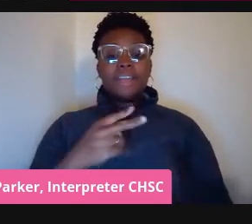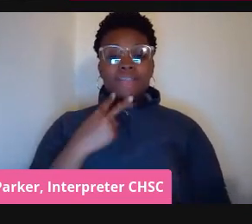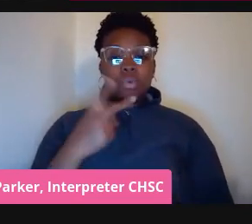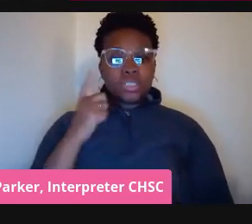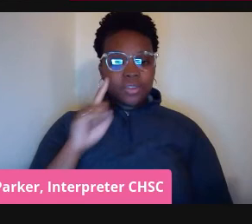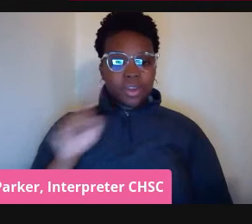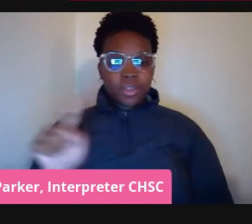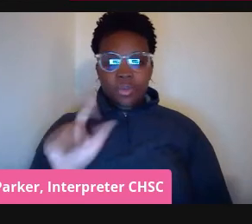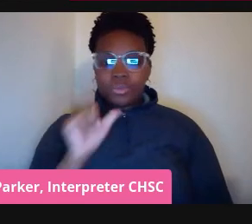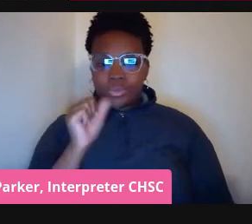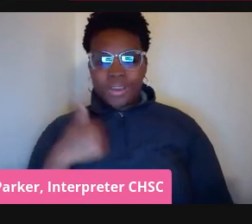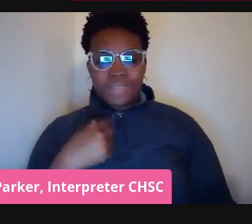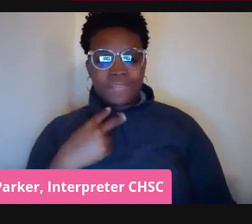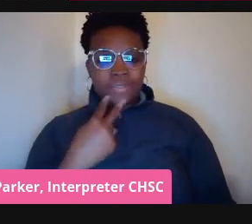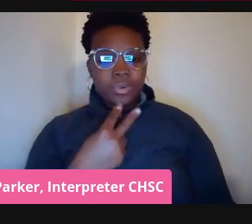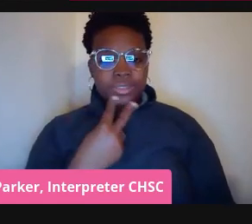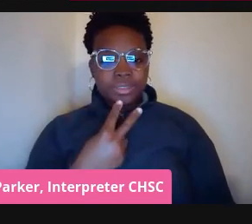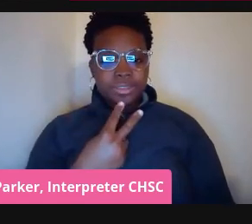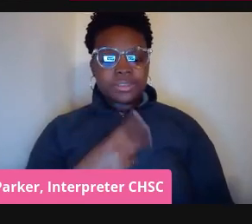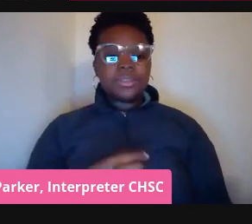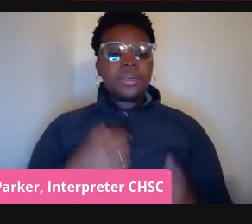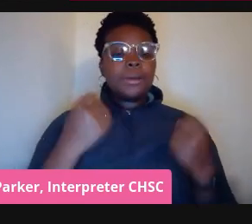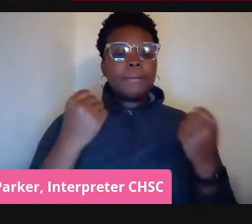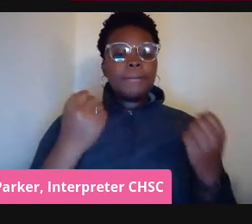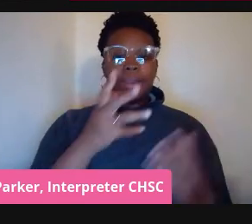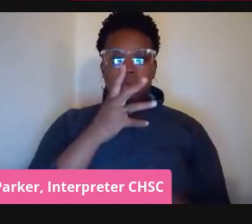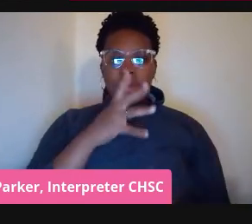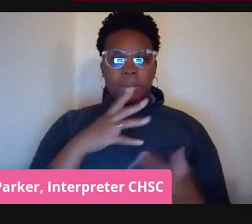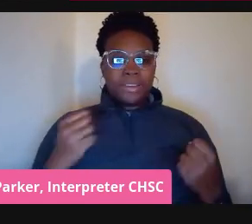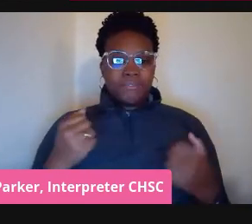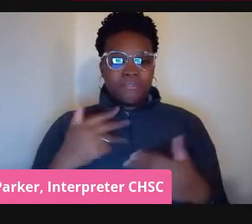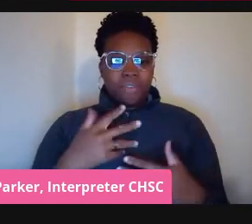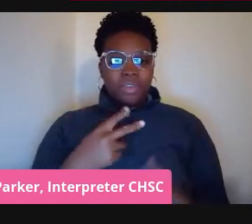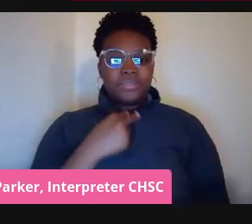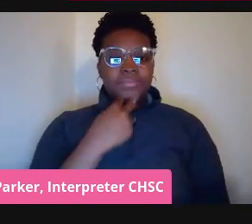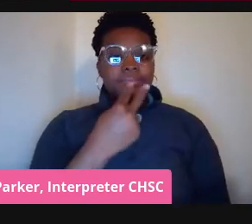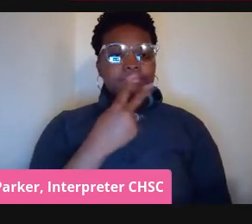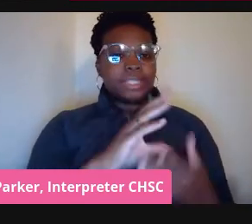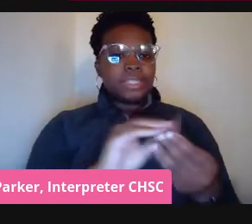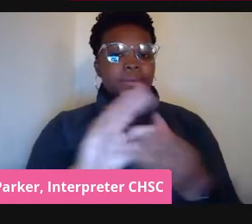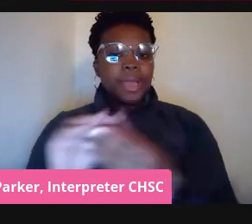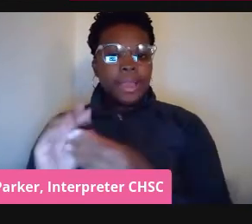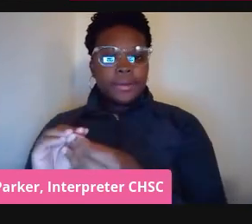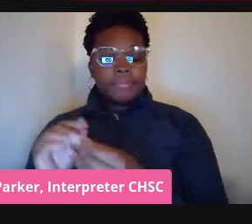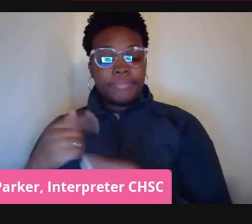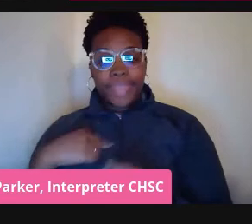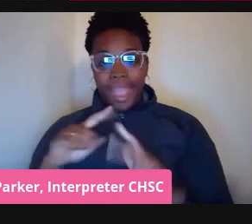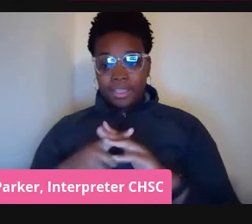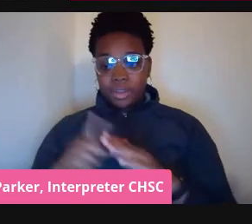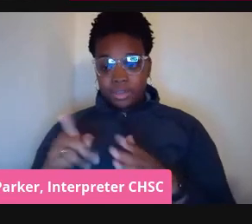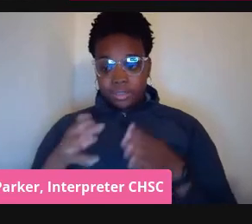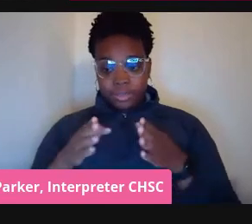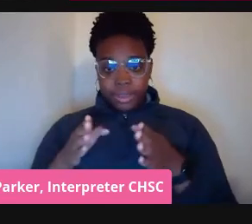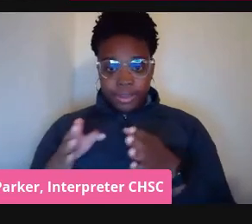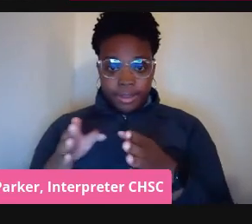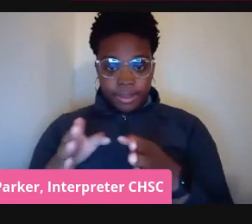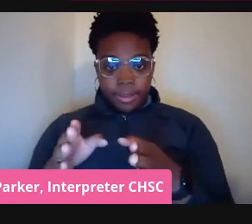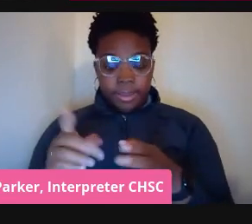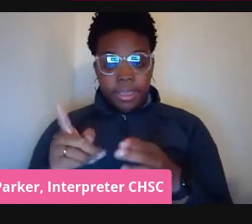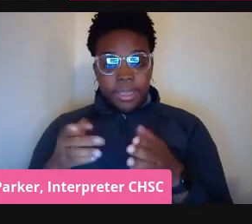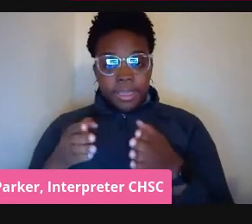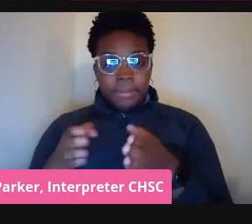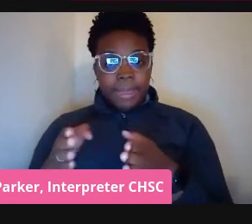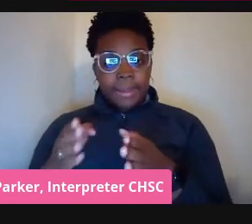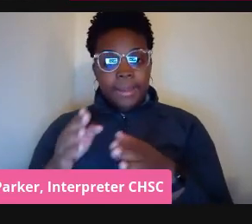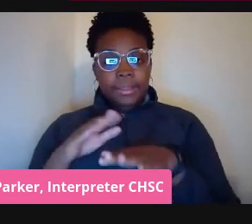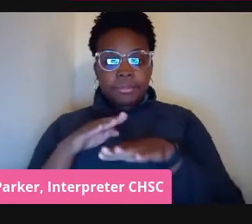many women who are still afraid to speak out. And once I started down this path, the path just kind of like started to smooth out